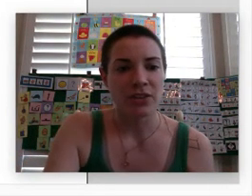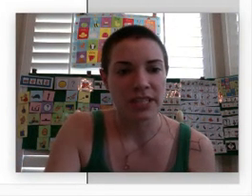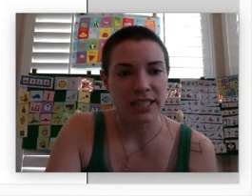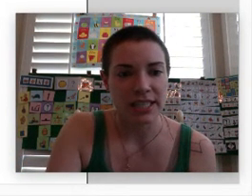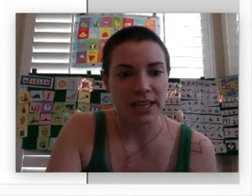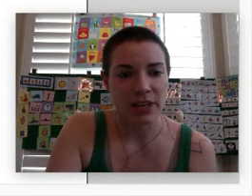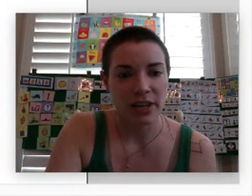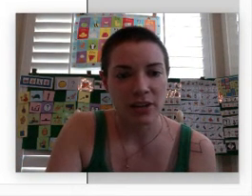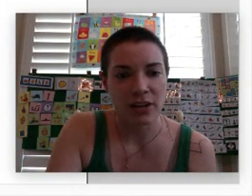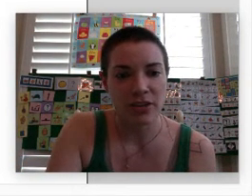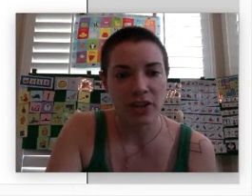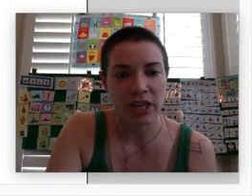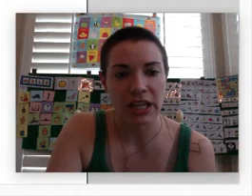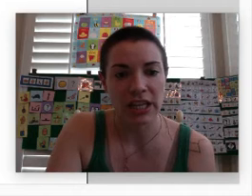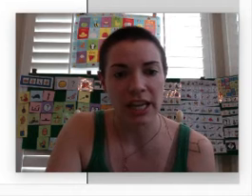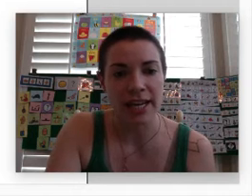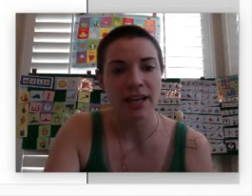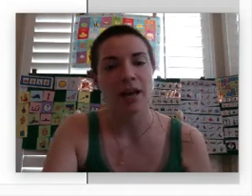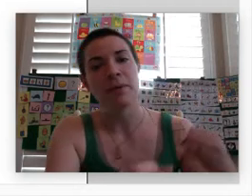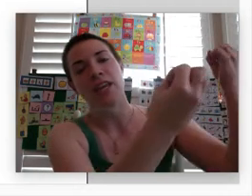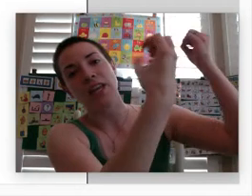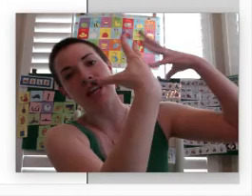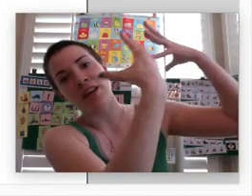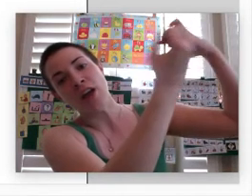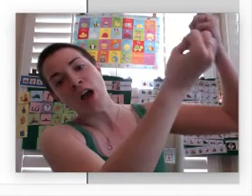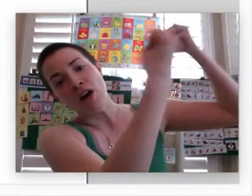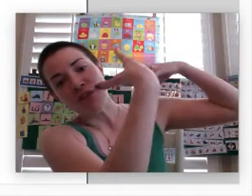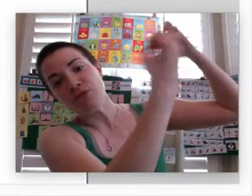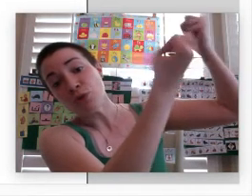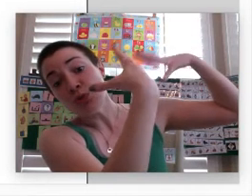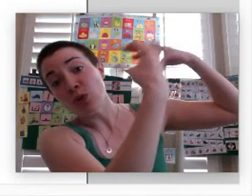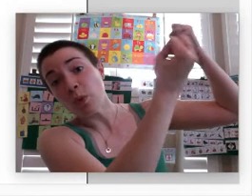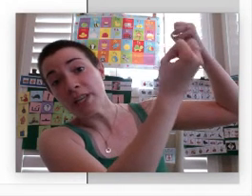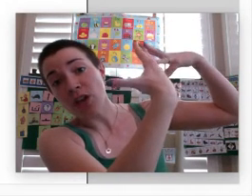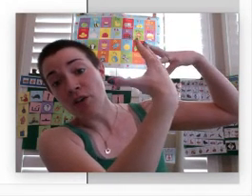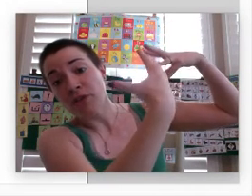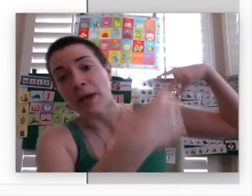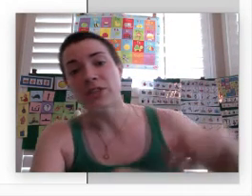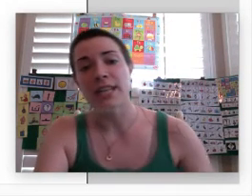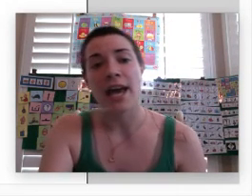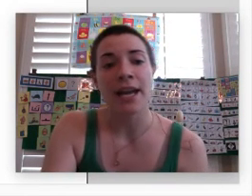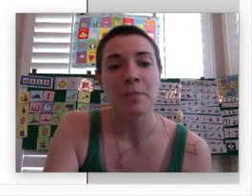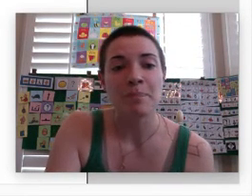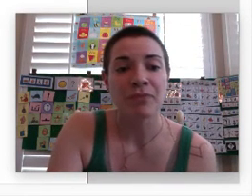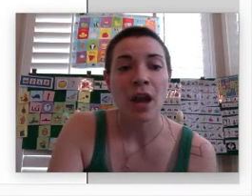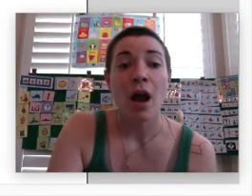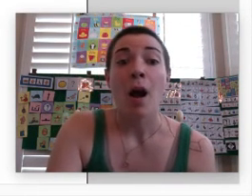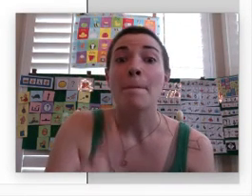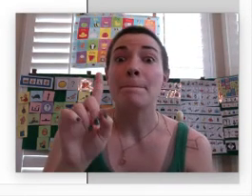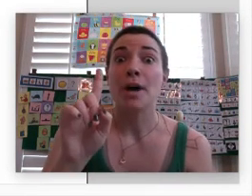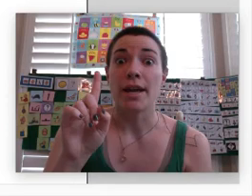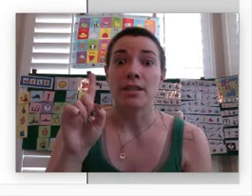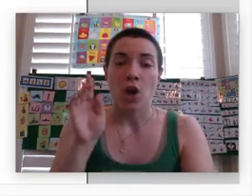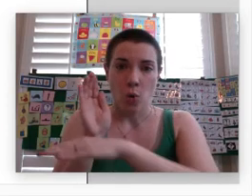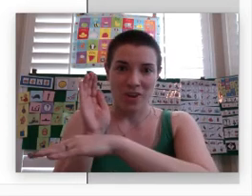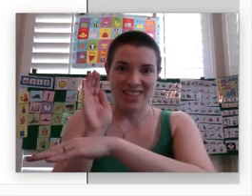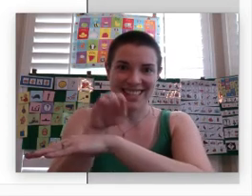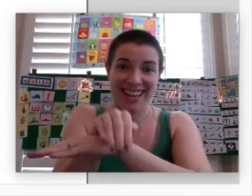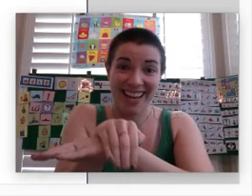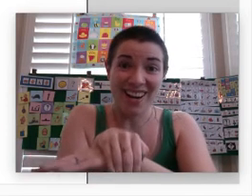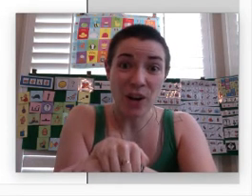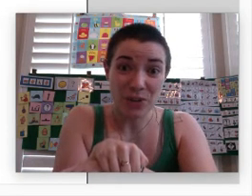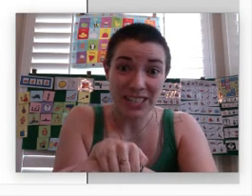Now you can see down here, here's all the light coming in through the window from outside. But when